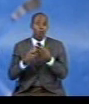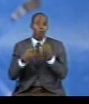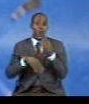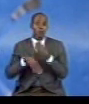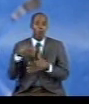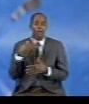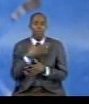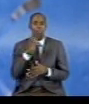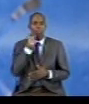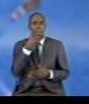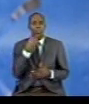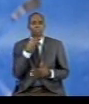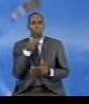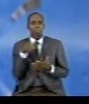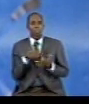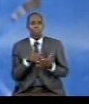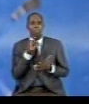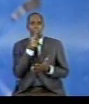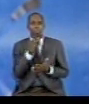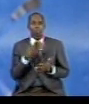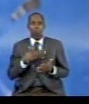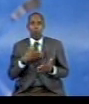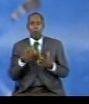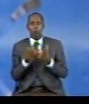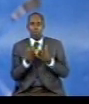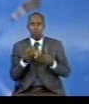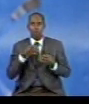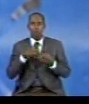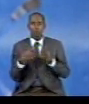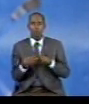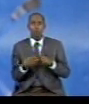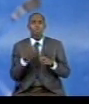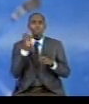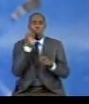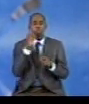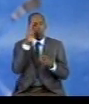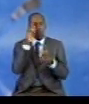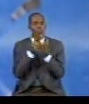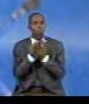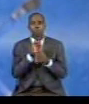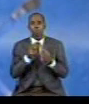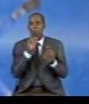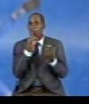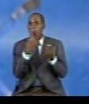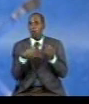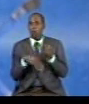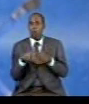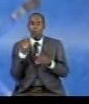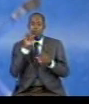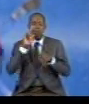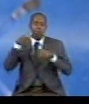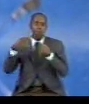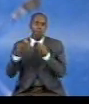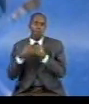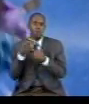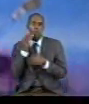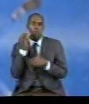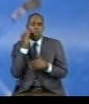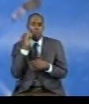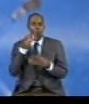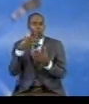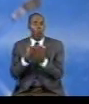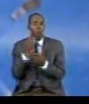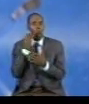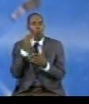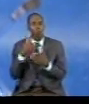case. I believed it, but I did not come out. I said, let me go home. I reached home to 11. I